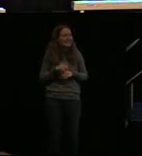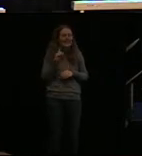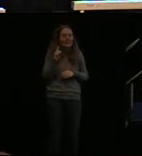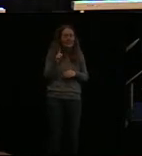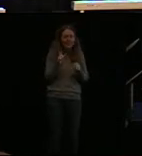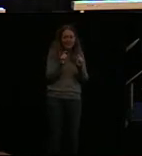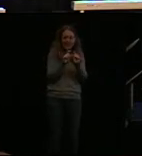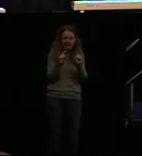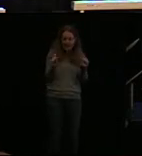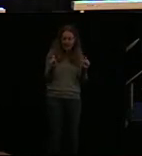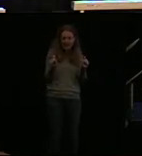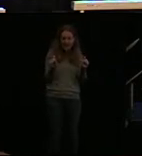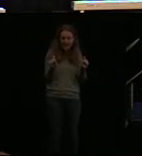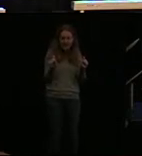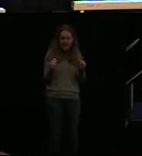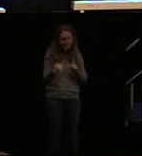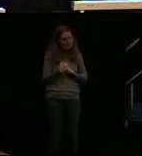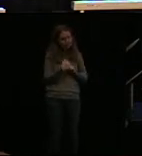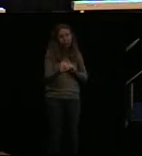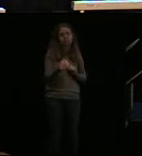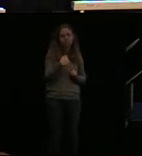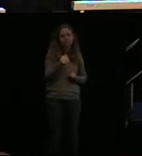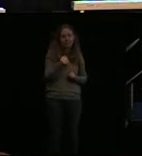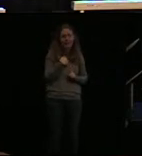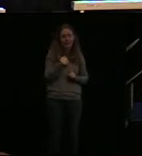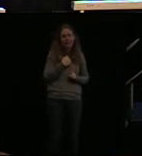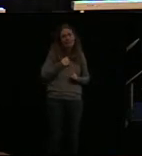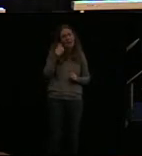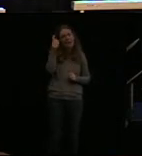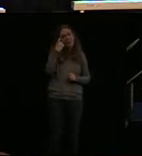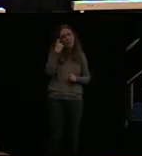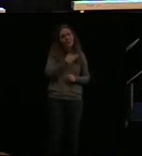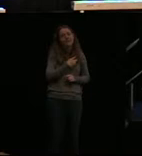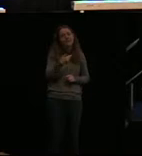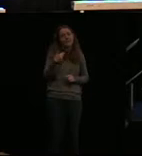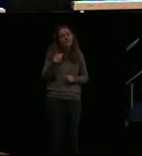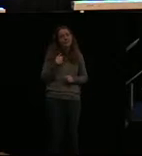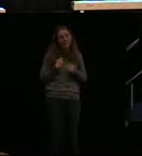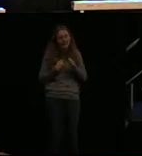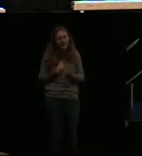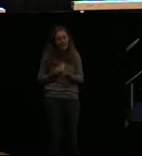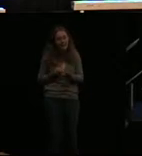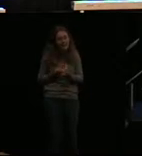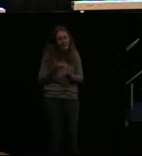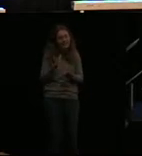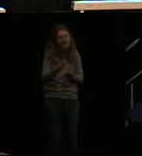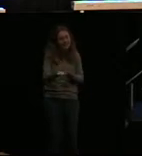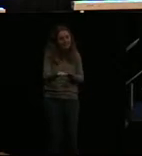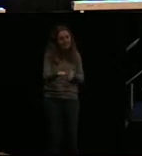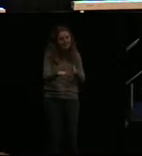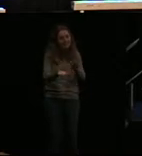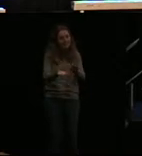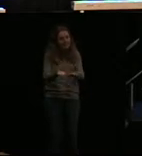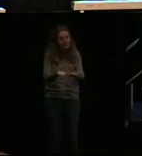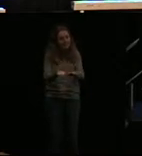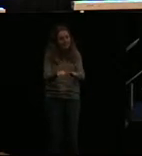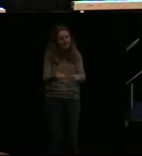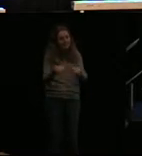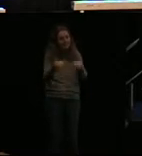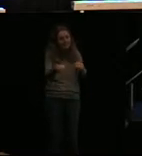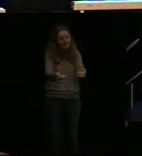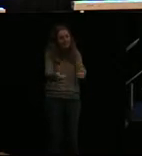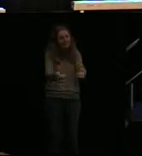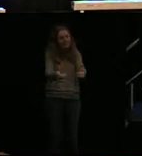in that really resonates with me along my thoughts this morning. Step by step, we're moving